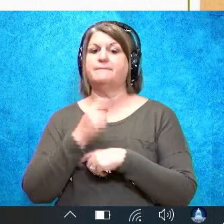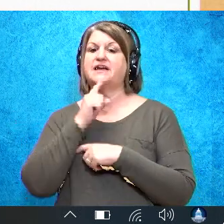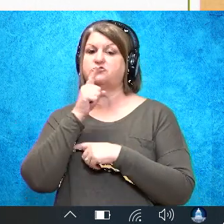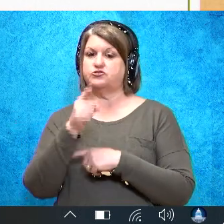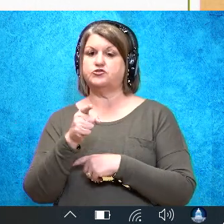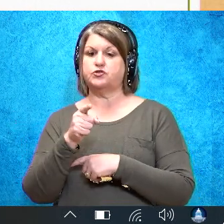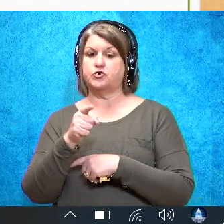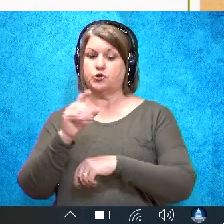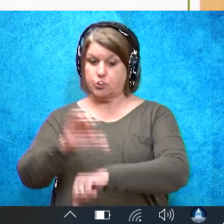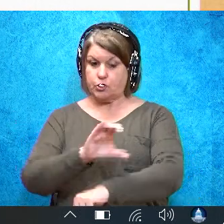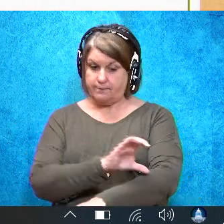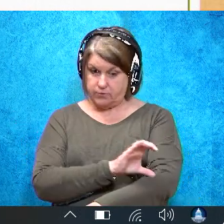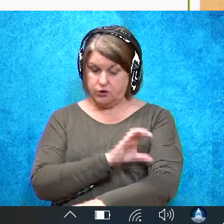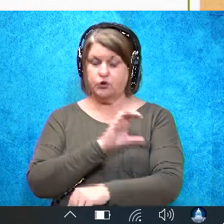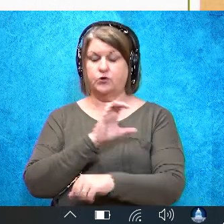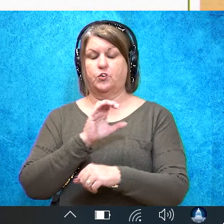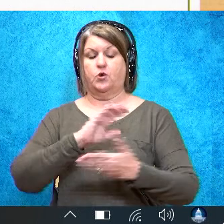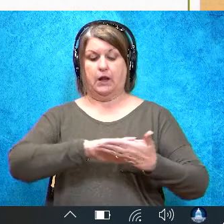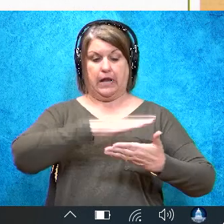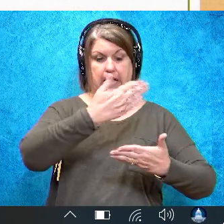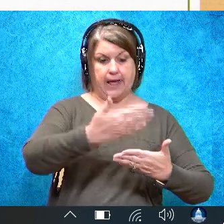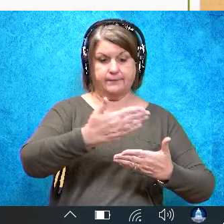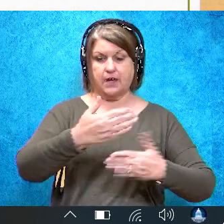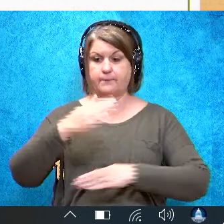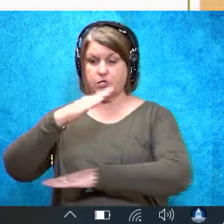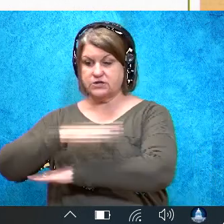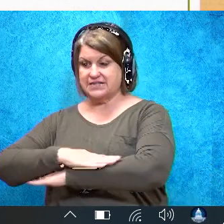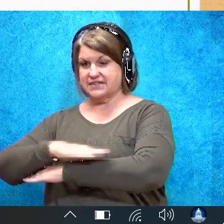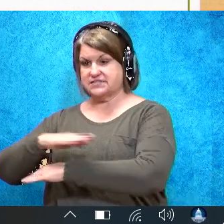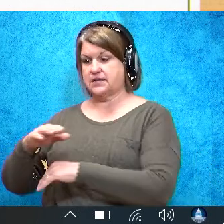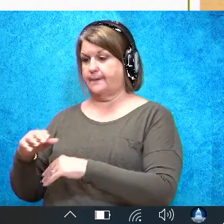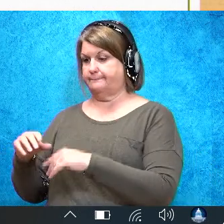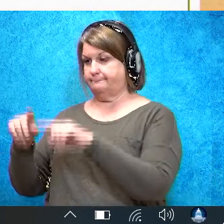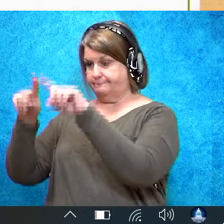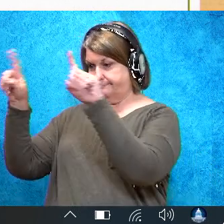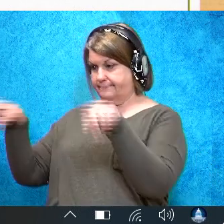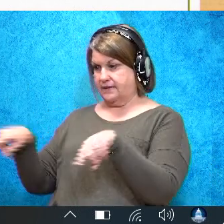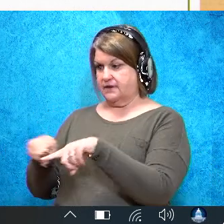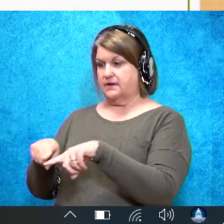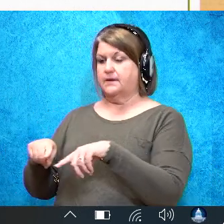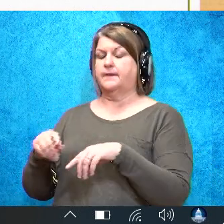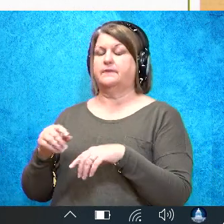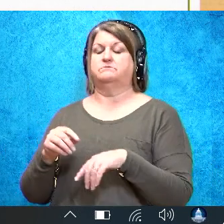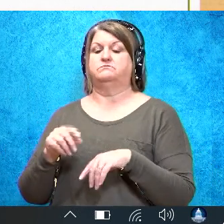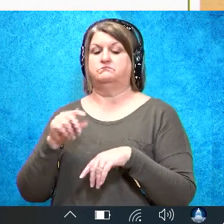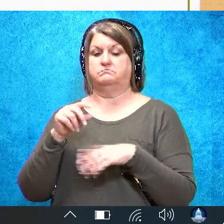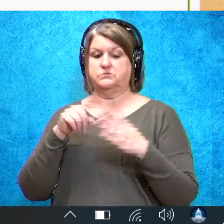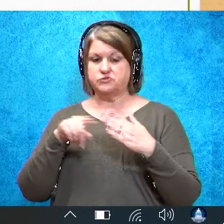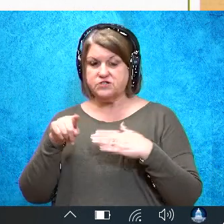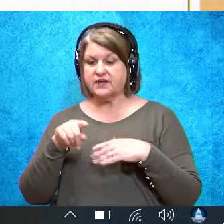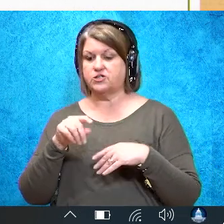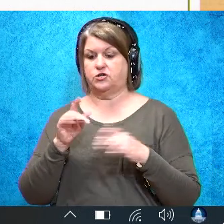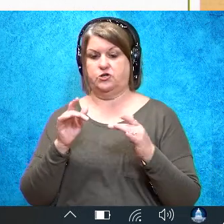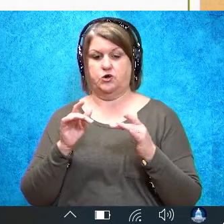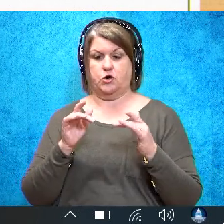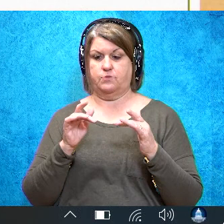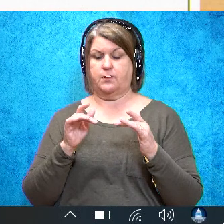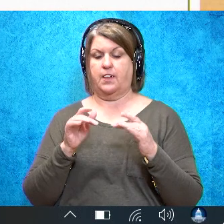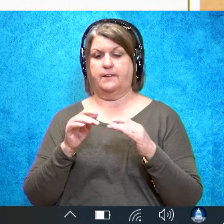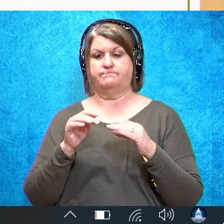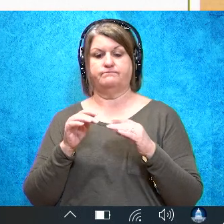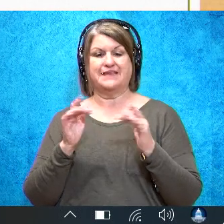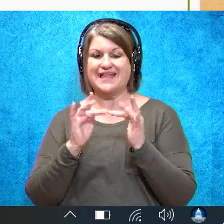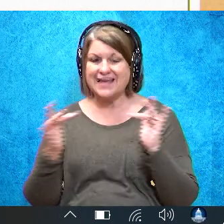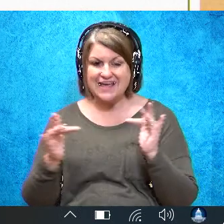laptop computer or desktop, looking at your internet connection, making sure that you have an adequate connection so that you are